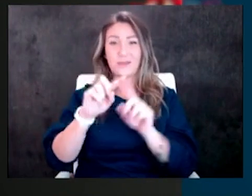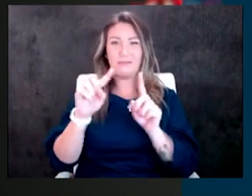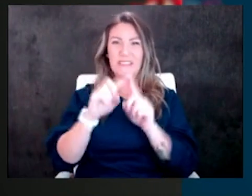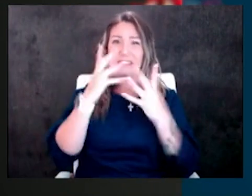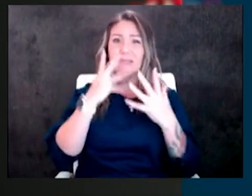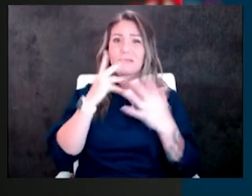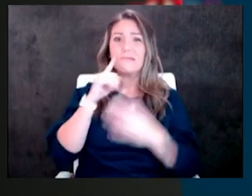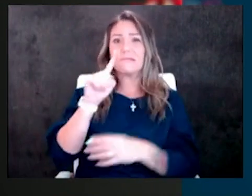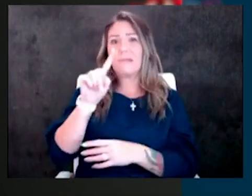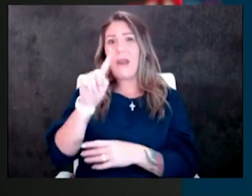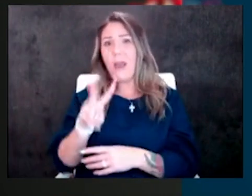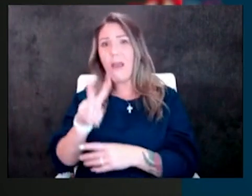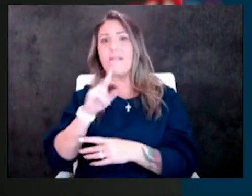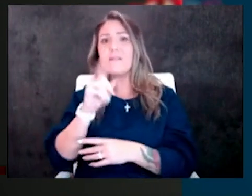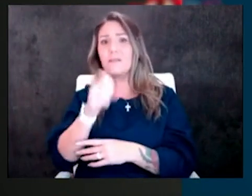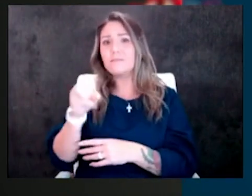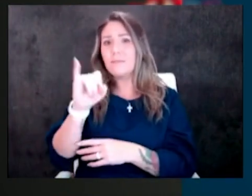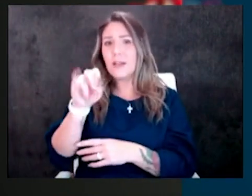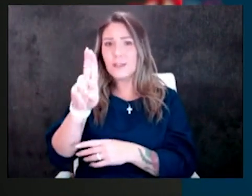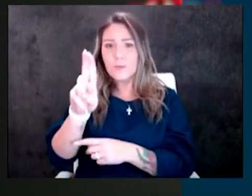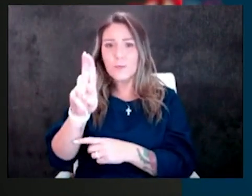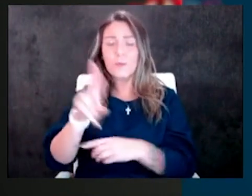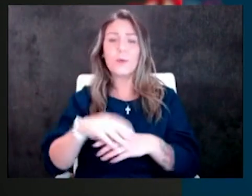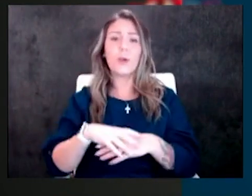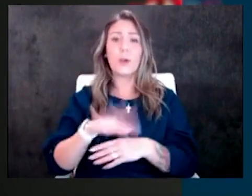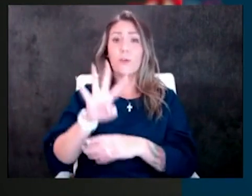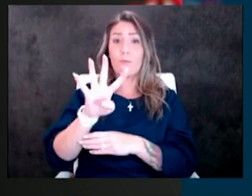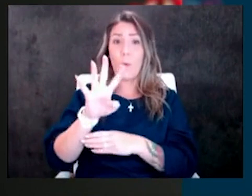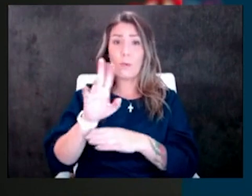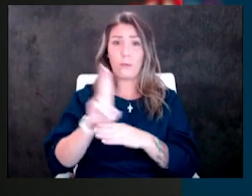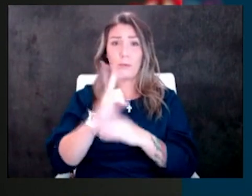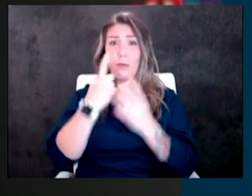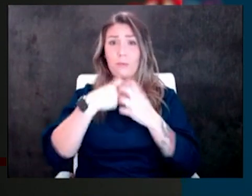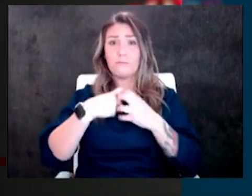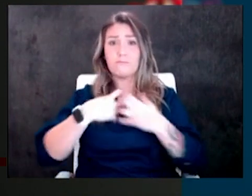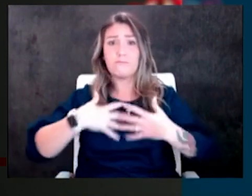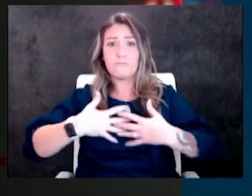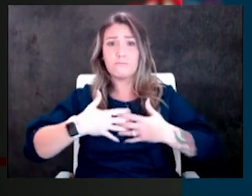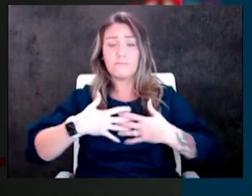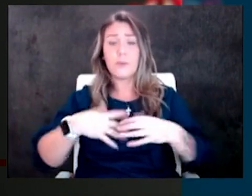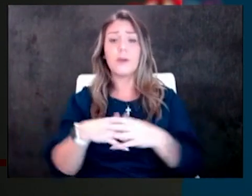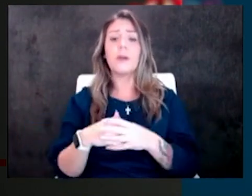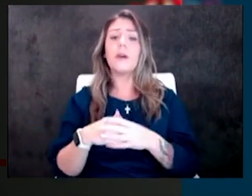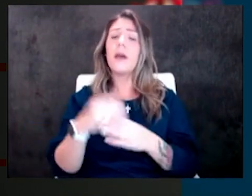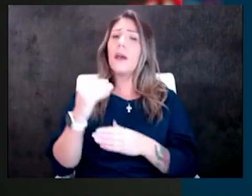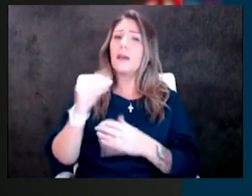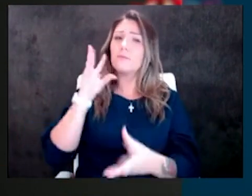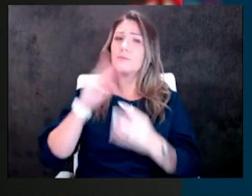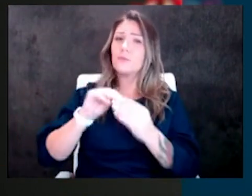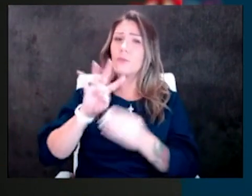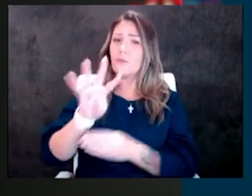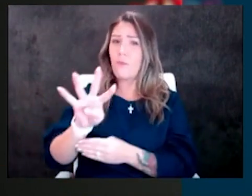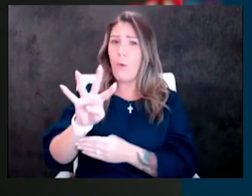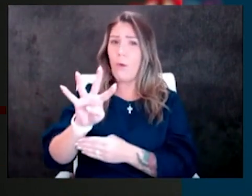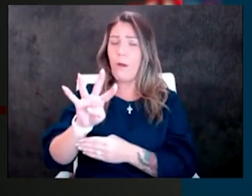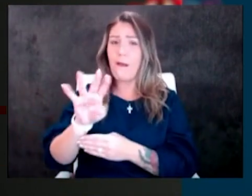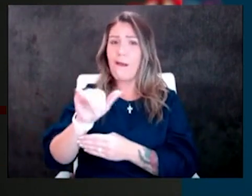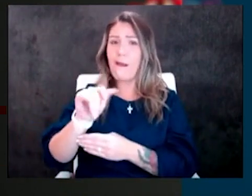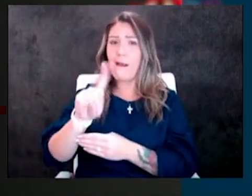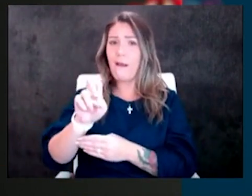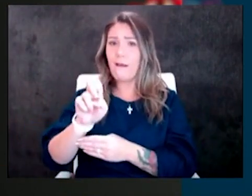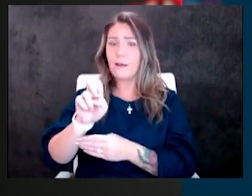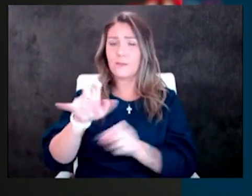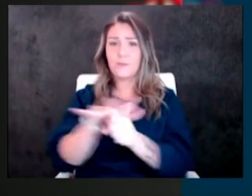the ICU, 4 of those on the vent, and a total of 4 of our active infections are fully